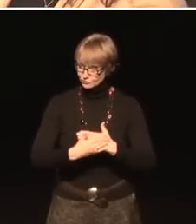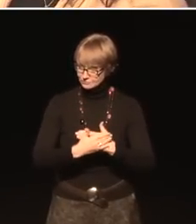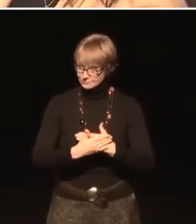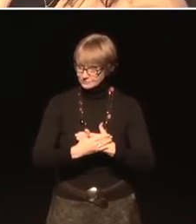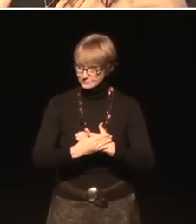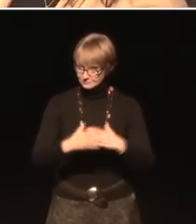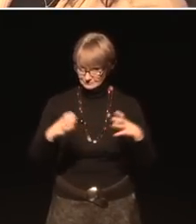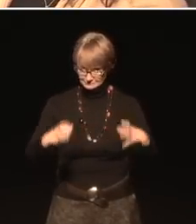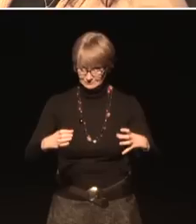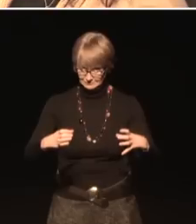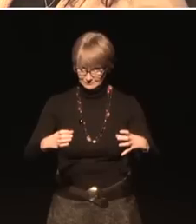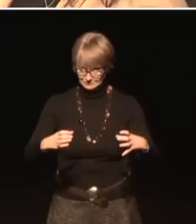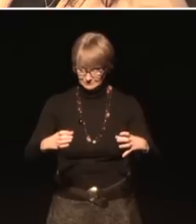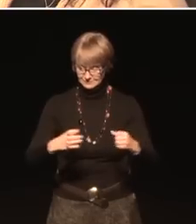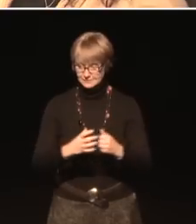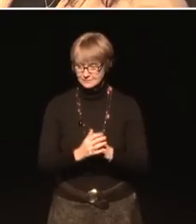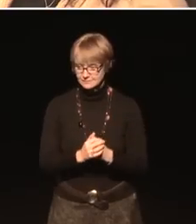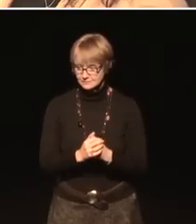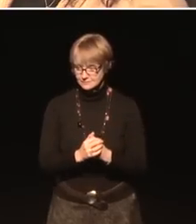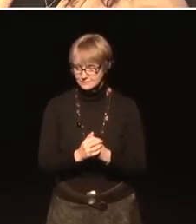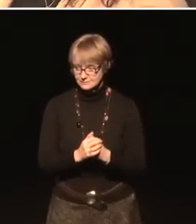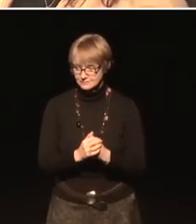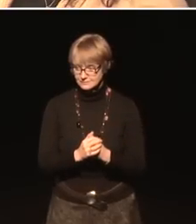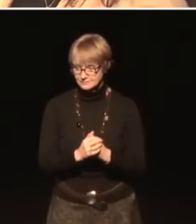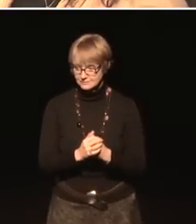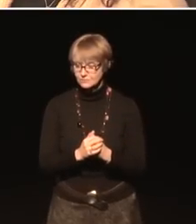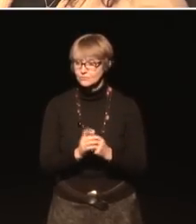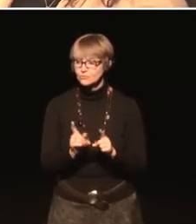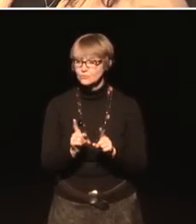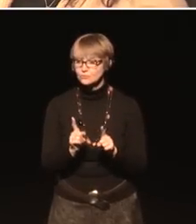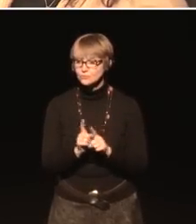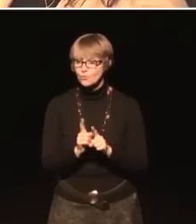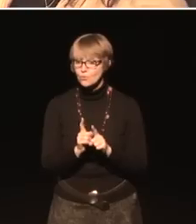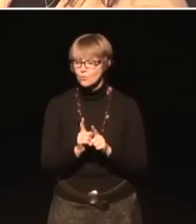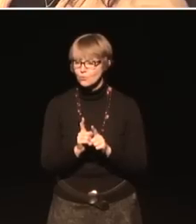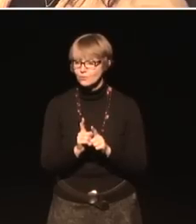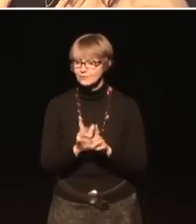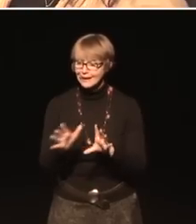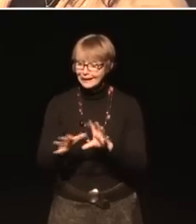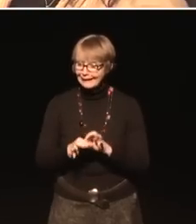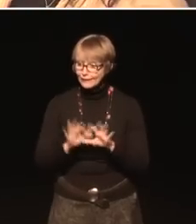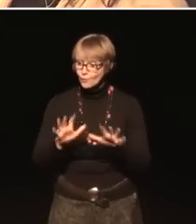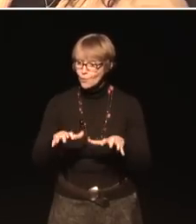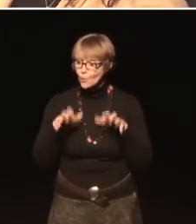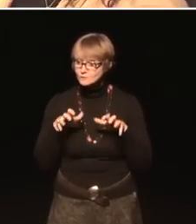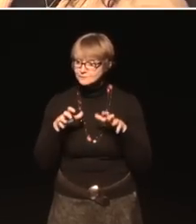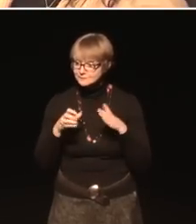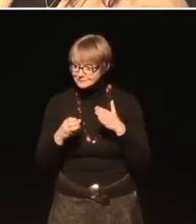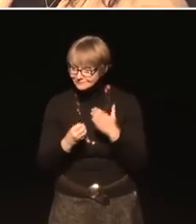and obviously, you know, in terms of what everybody's been talking about, audience development